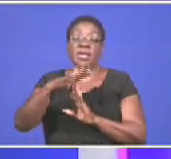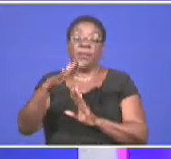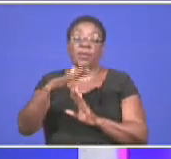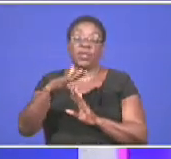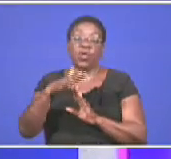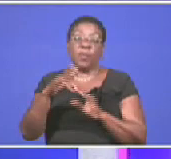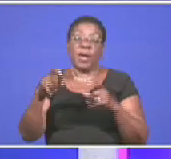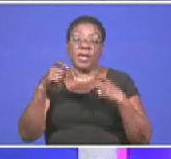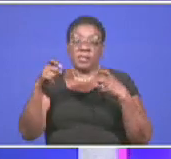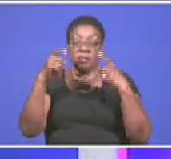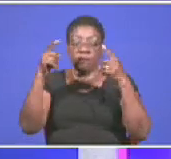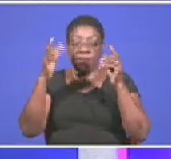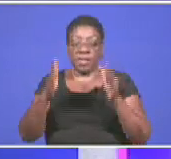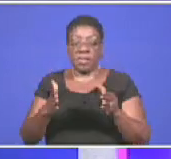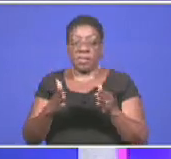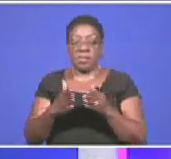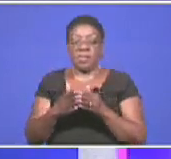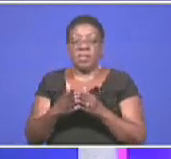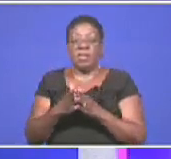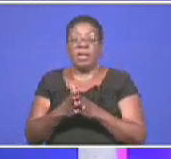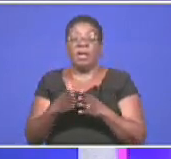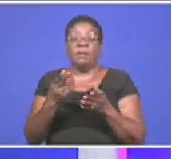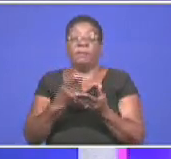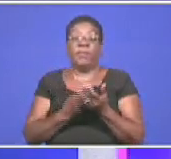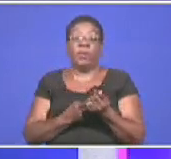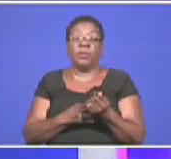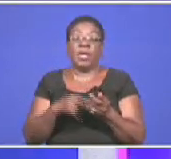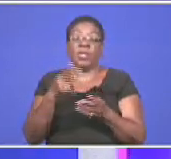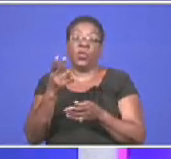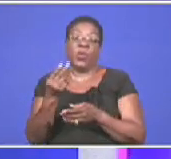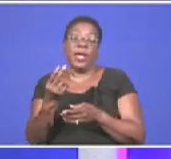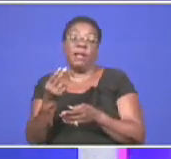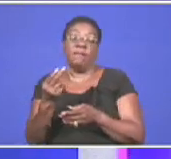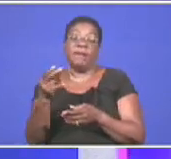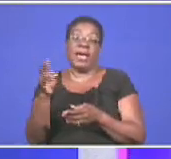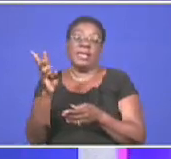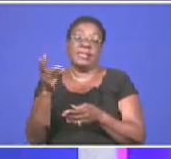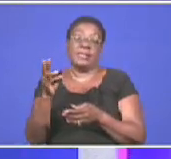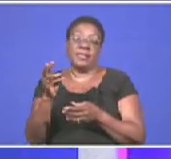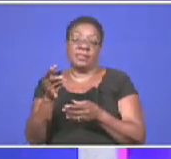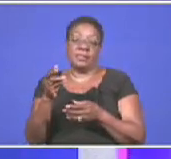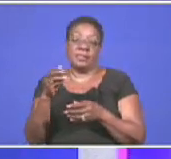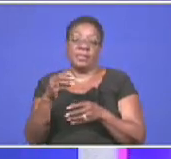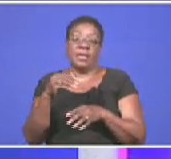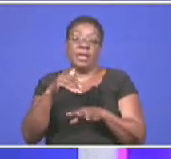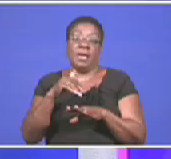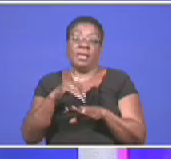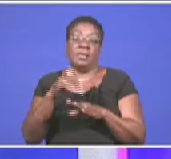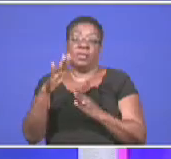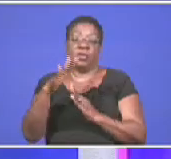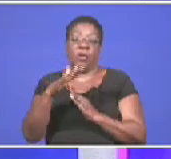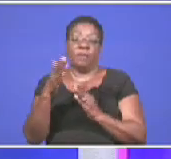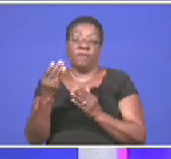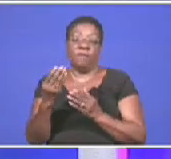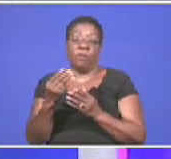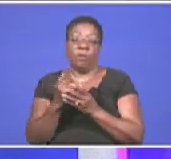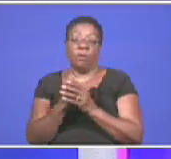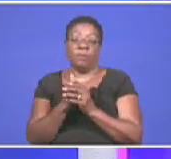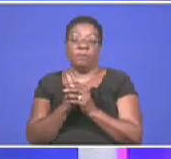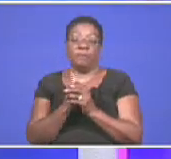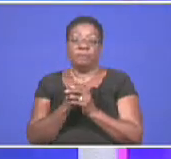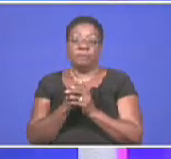The 10-back Strikers and Ashura win both at 12-6, while the Water Coolers round out the top 4 at